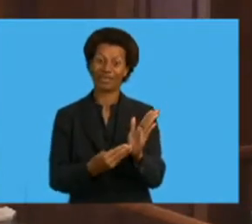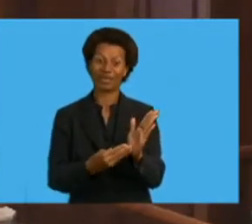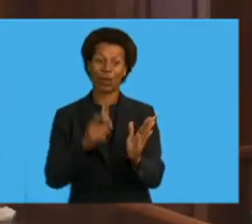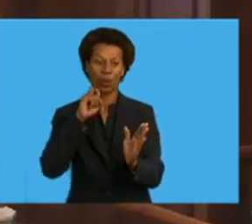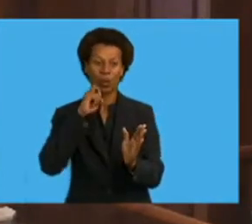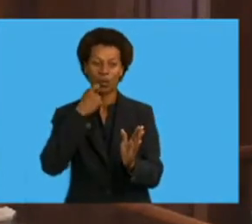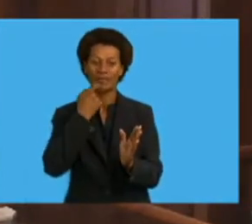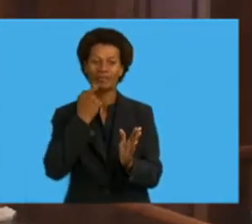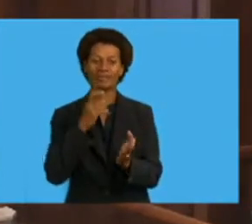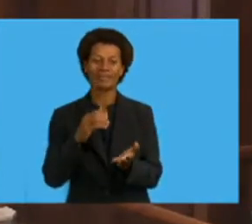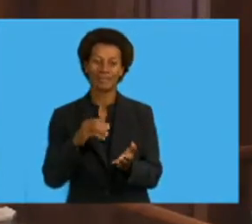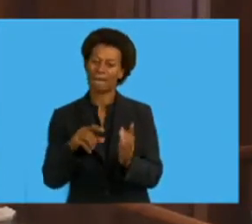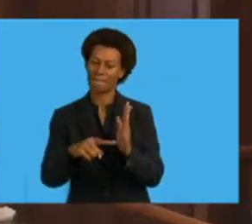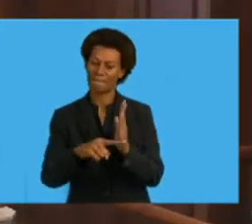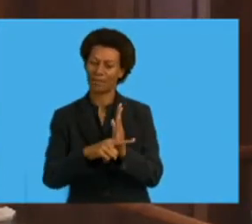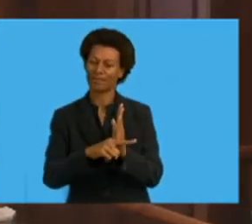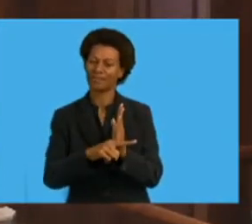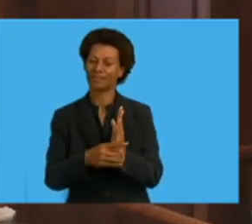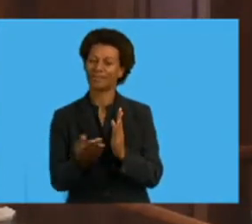will be a lot more positive,